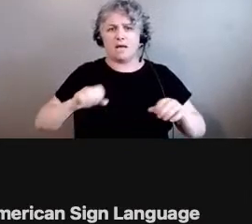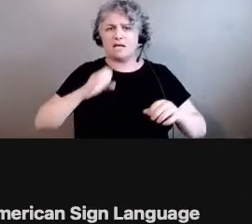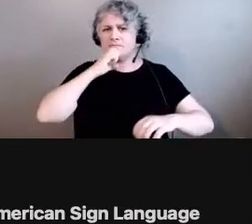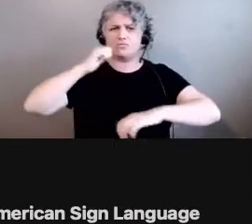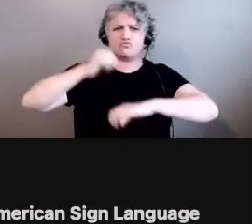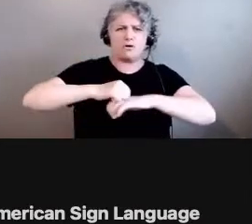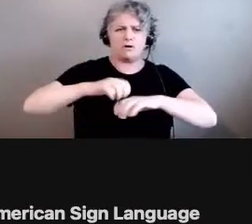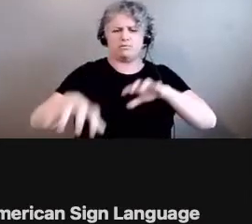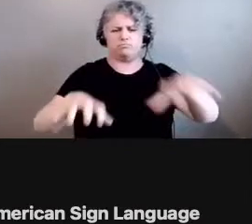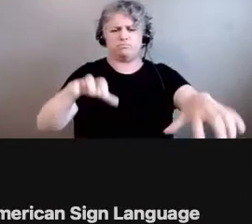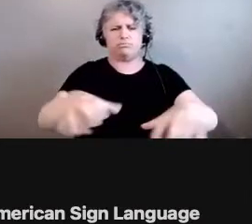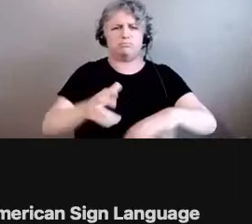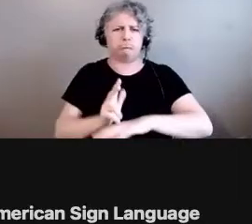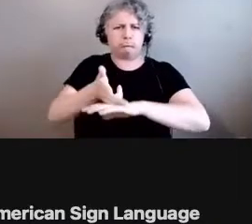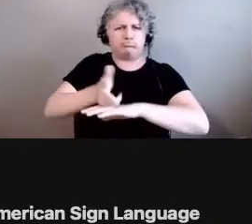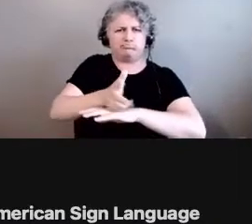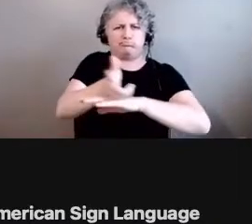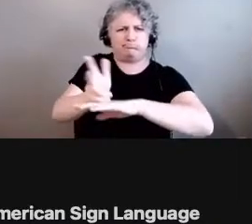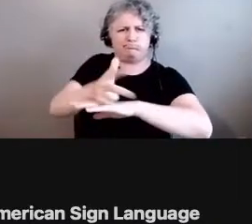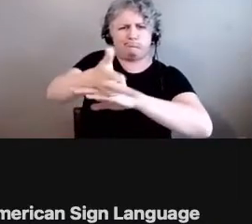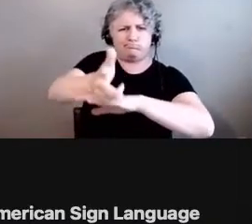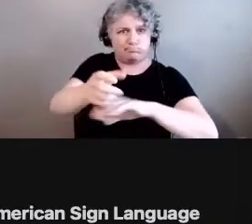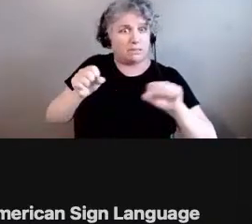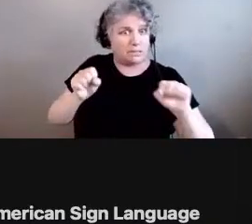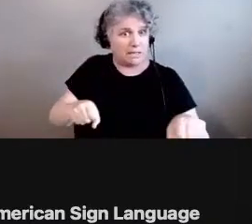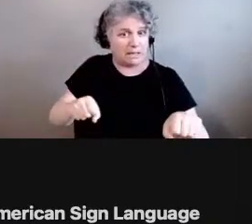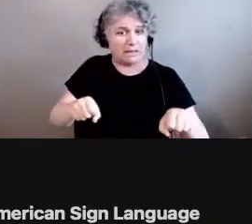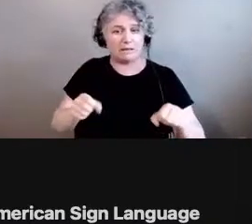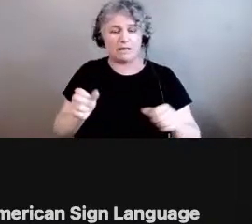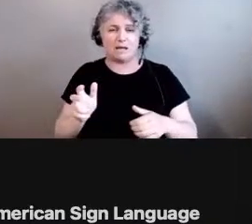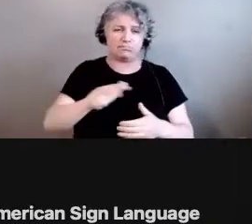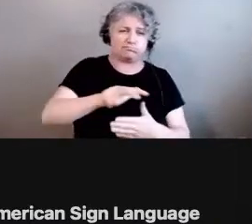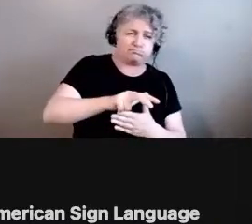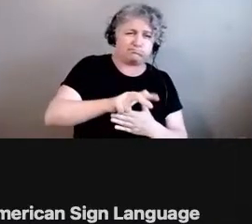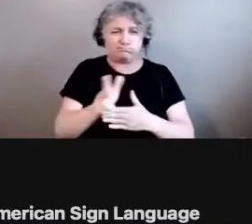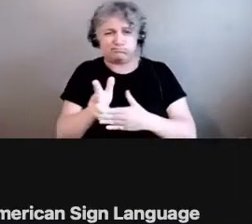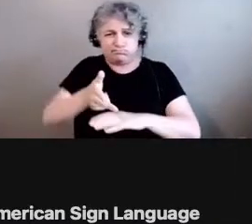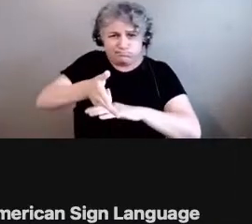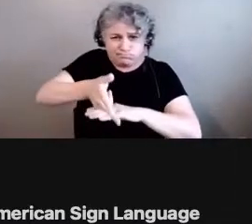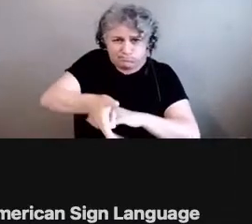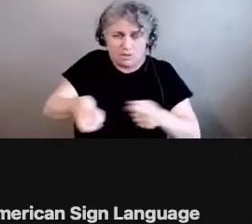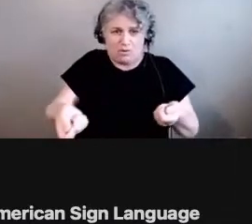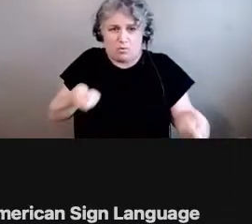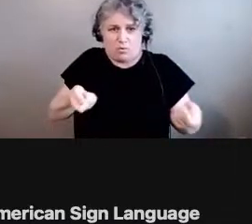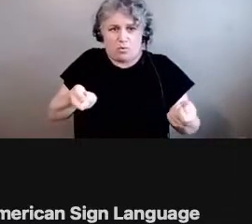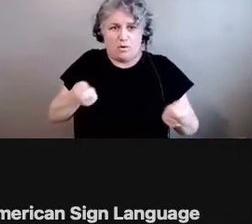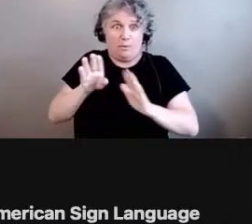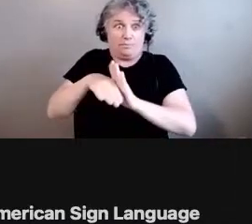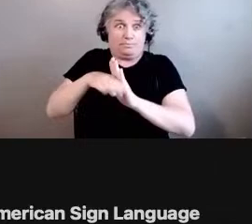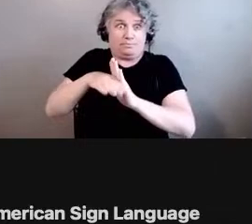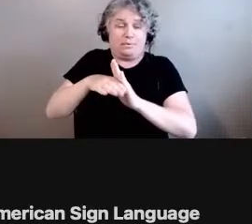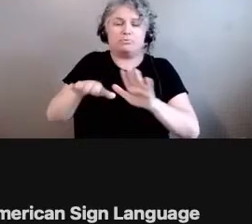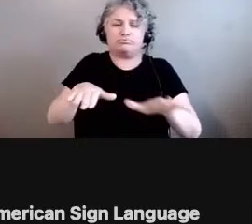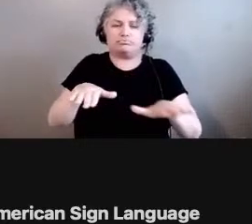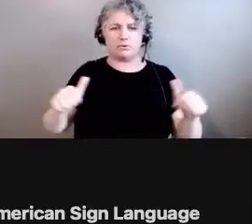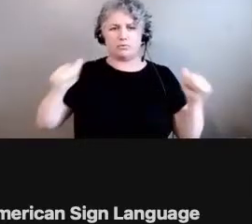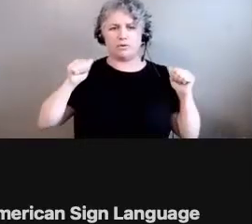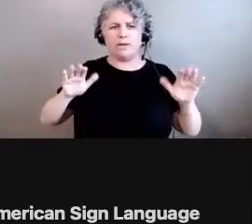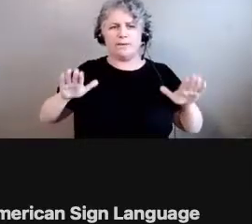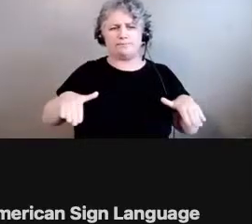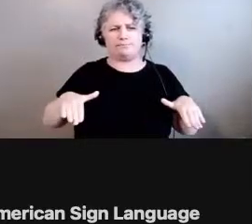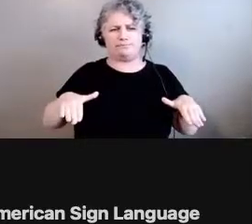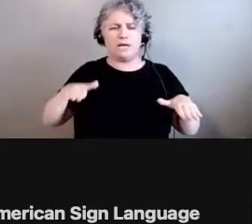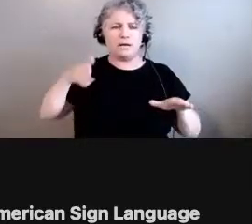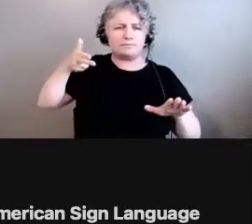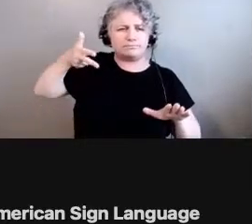is easily balanced on the rear wheels to make turns or descend hills in a controlled manner using the independent rear brakes.